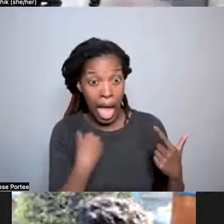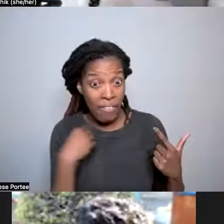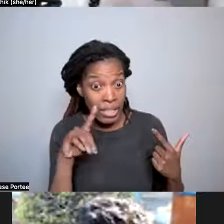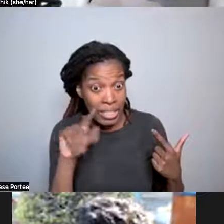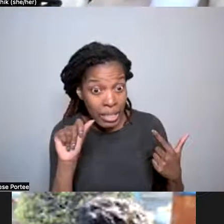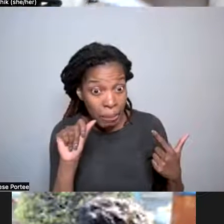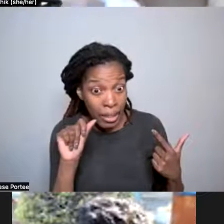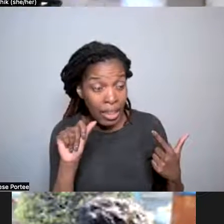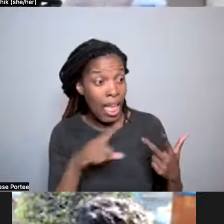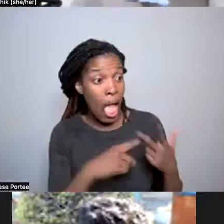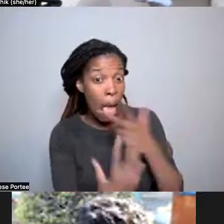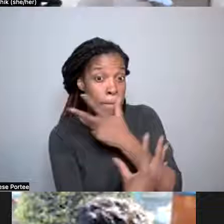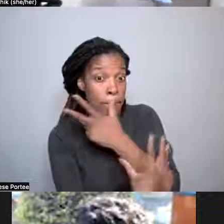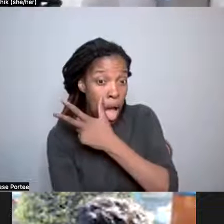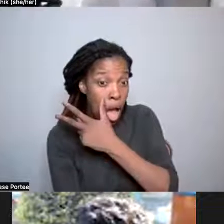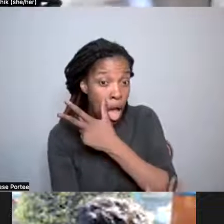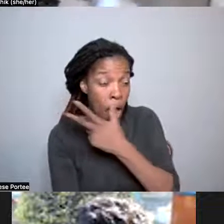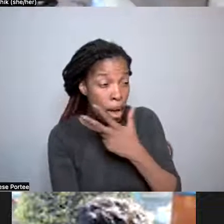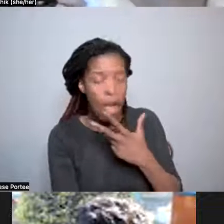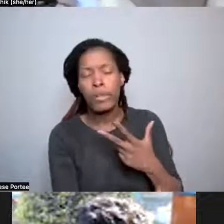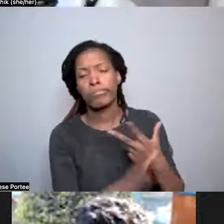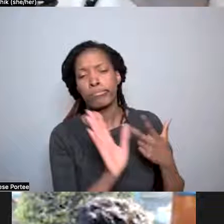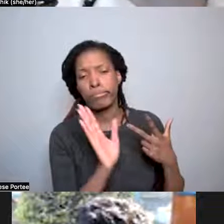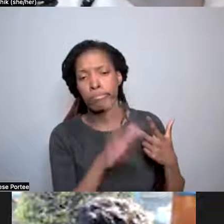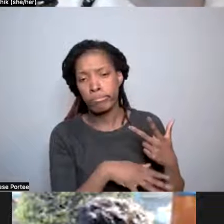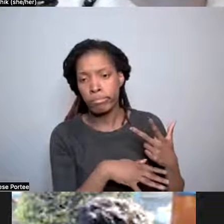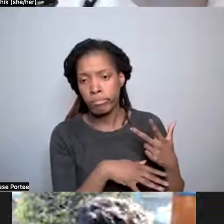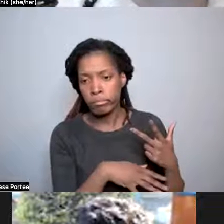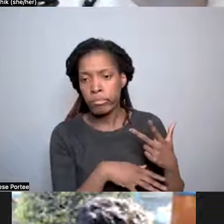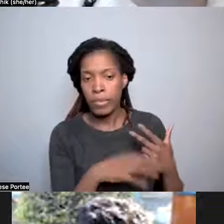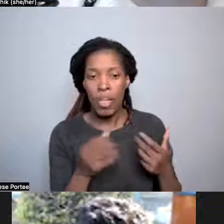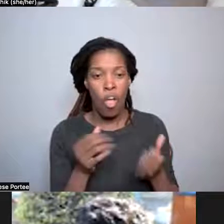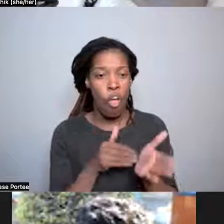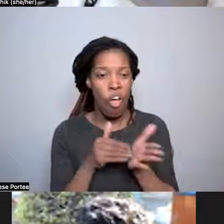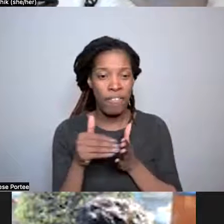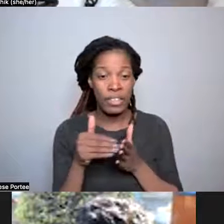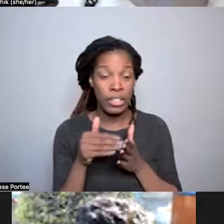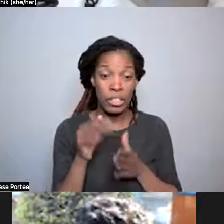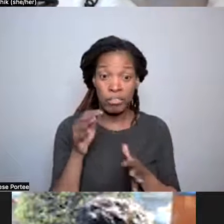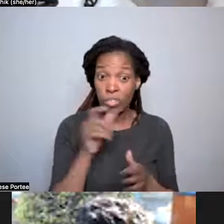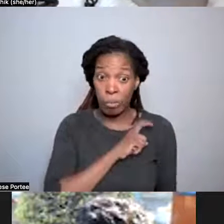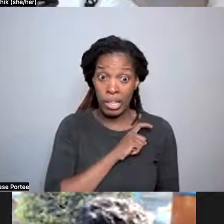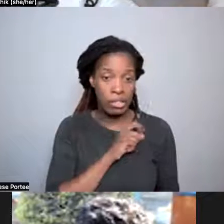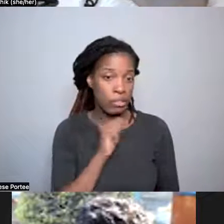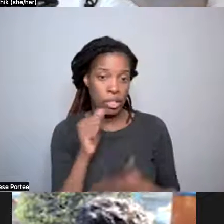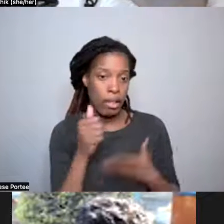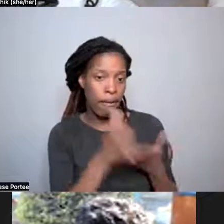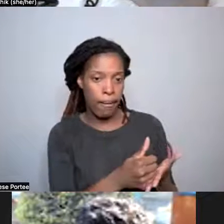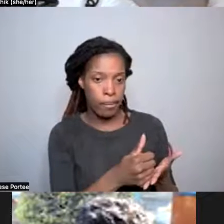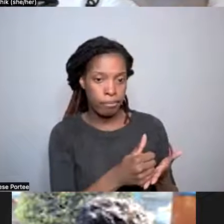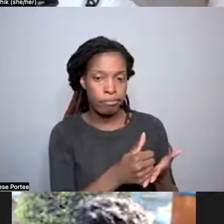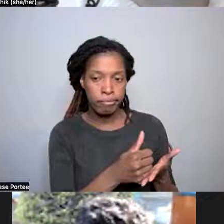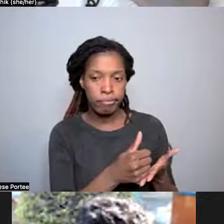then poverty is there. And many of the time the justice is denied due to